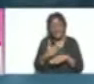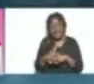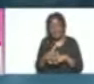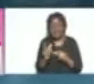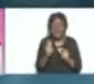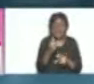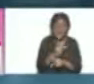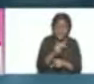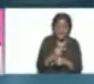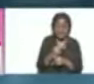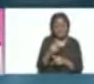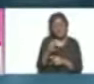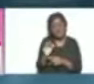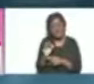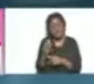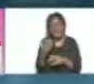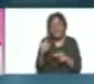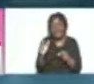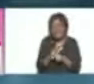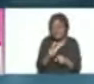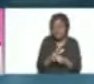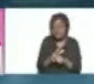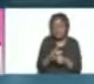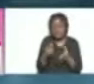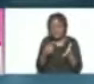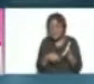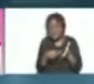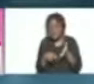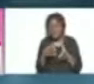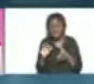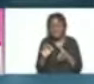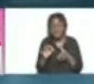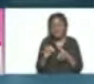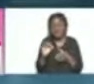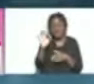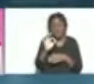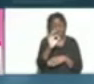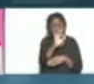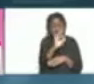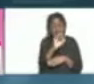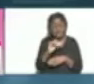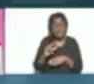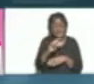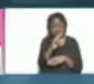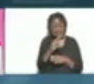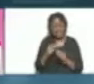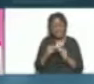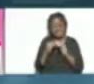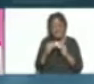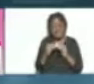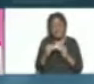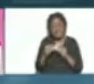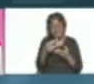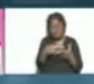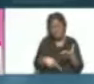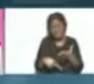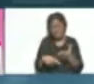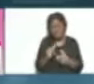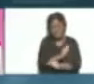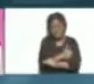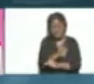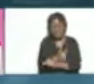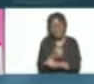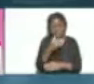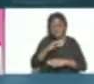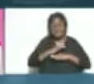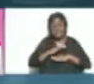and intrinsic inspection of Flamingo's aircraft and maintenance record, the authority was satisfied the airline